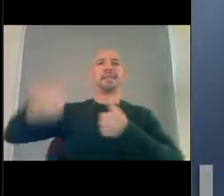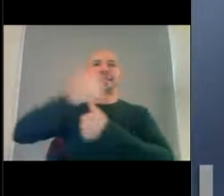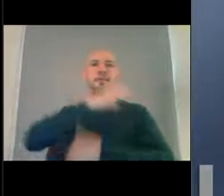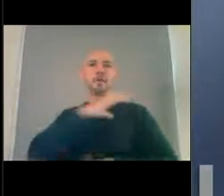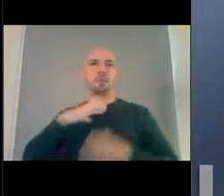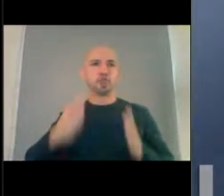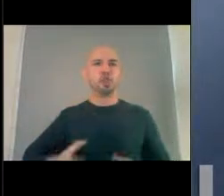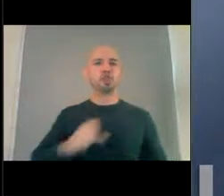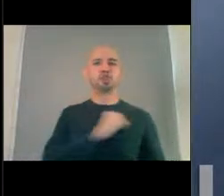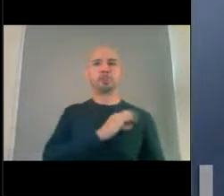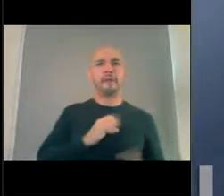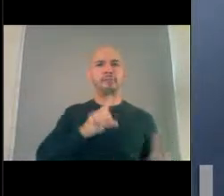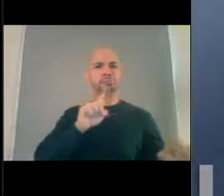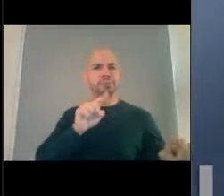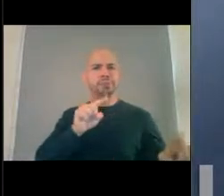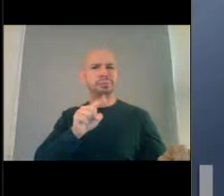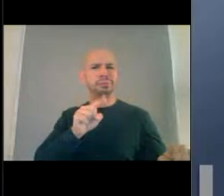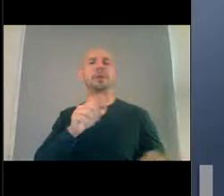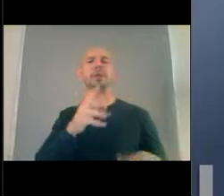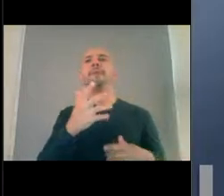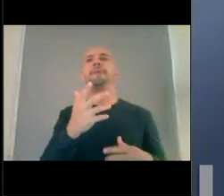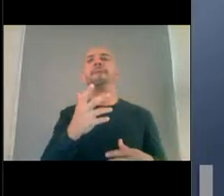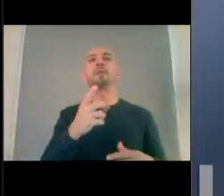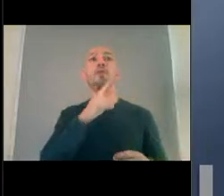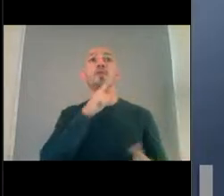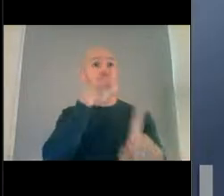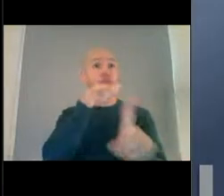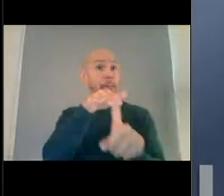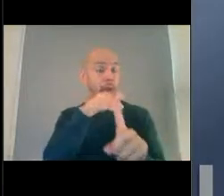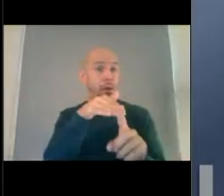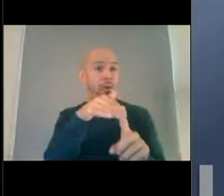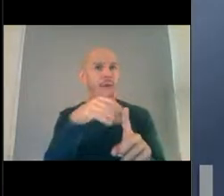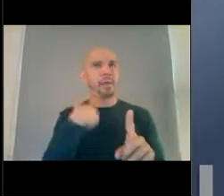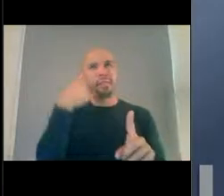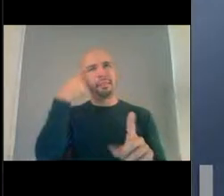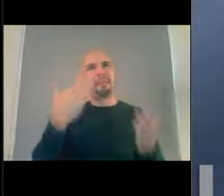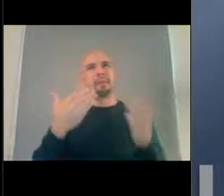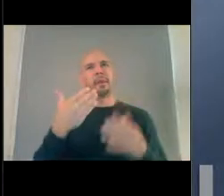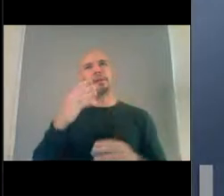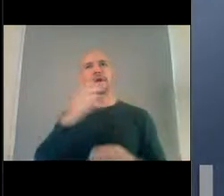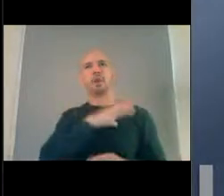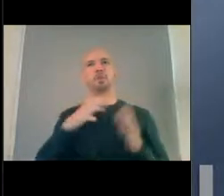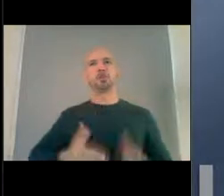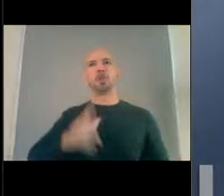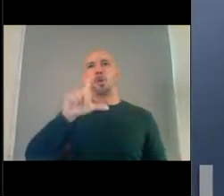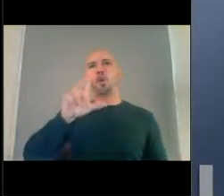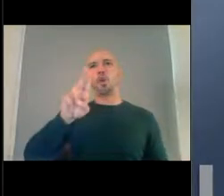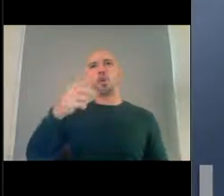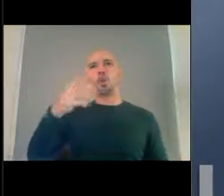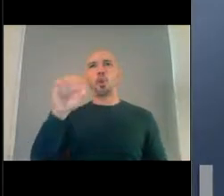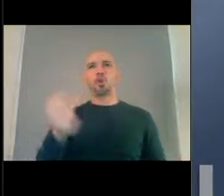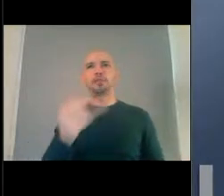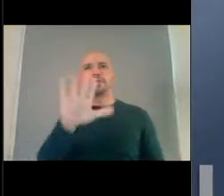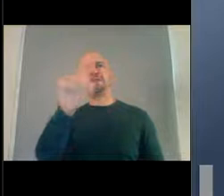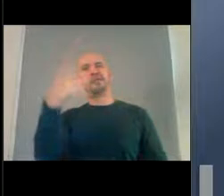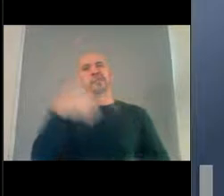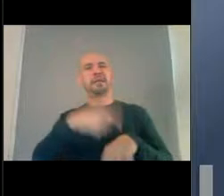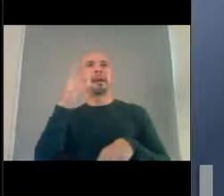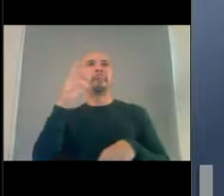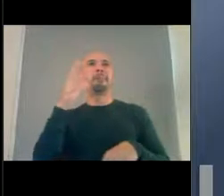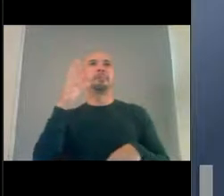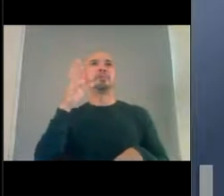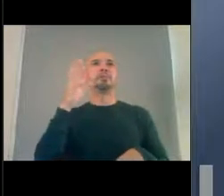staff um just as a reminder and i think this may be commissioner lugo's first time hearing about the listening sessions um the